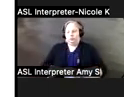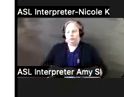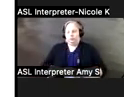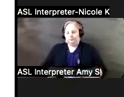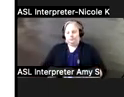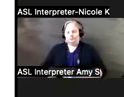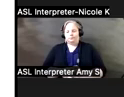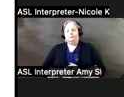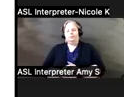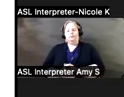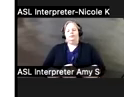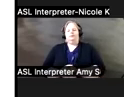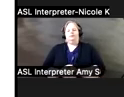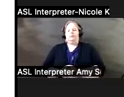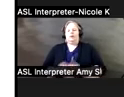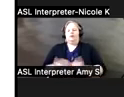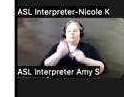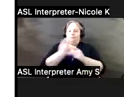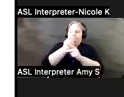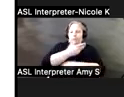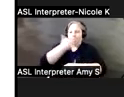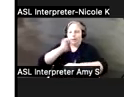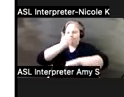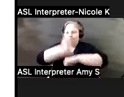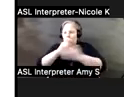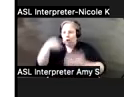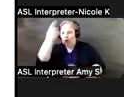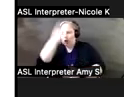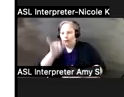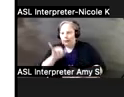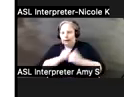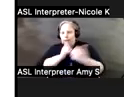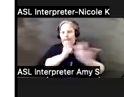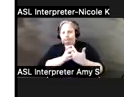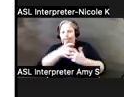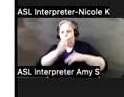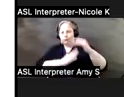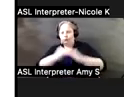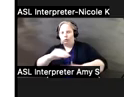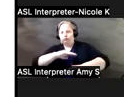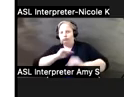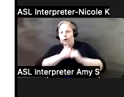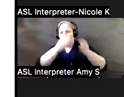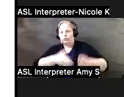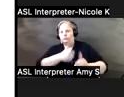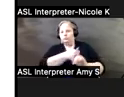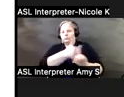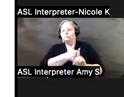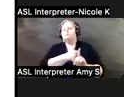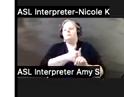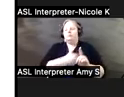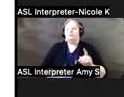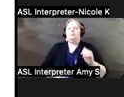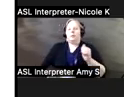build an opinion on what's the best setup for someone and kind of be comfortable with how someone can have